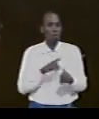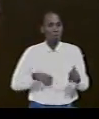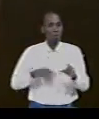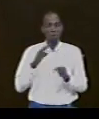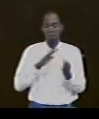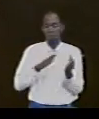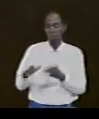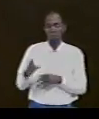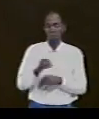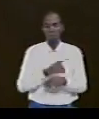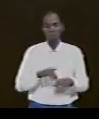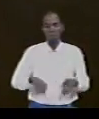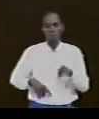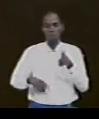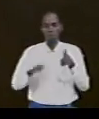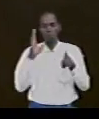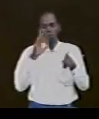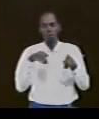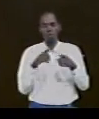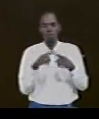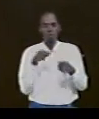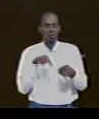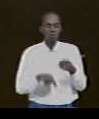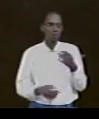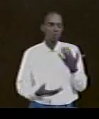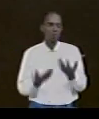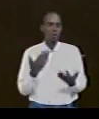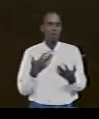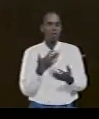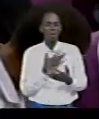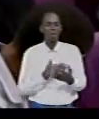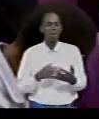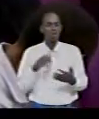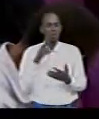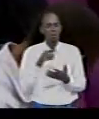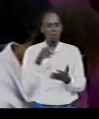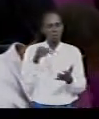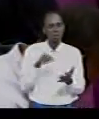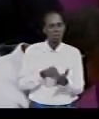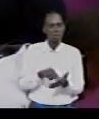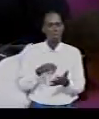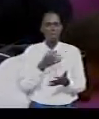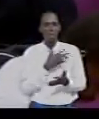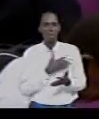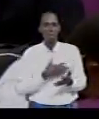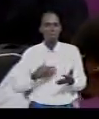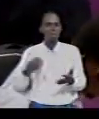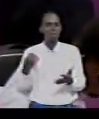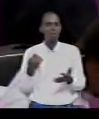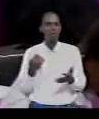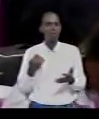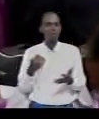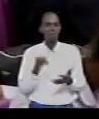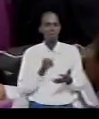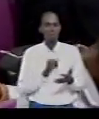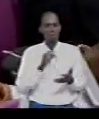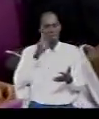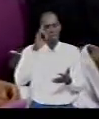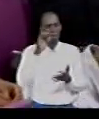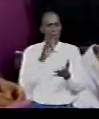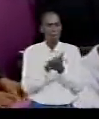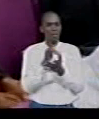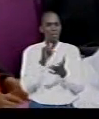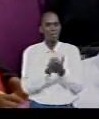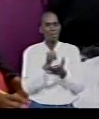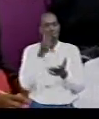hell. But you stand and you say, that is the truth, and I believe that